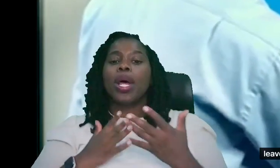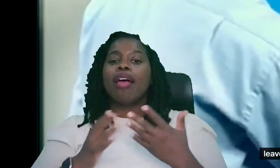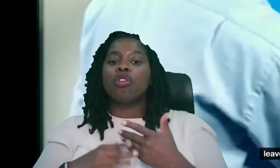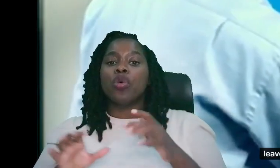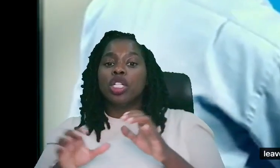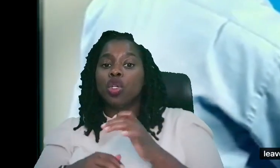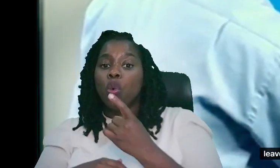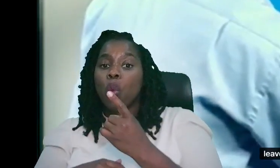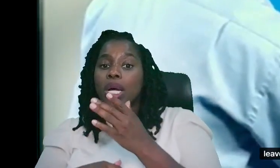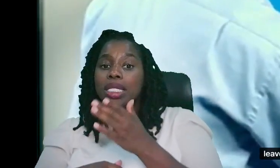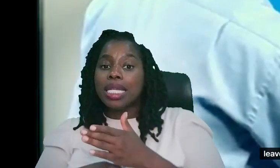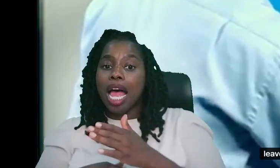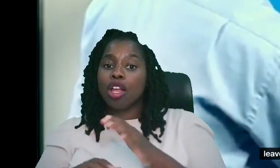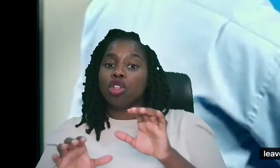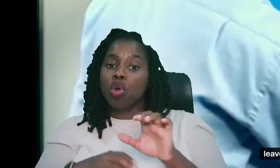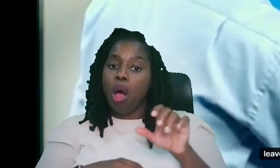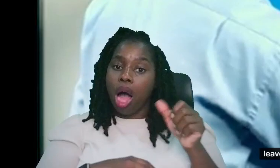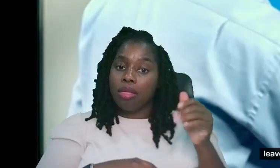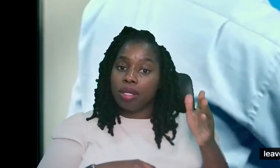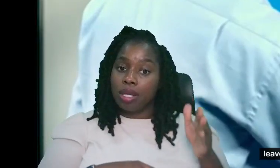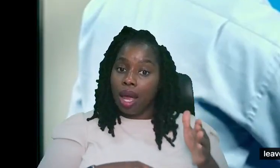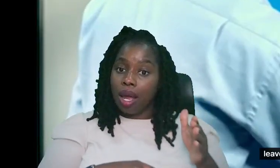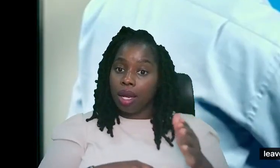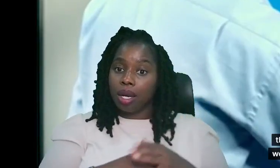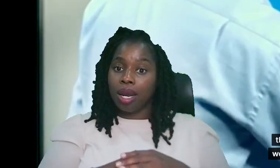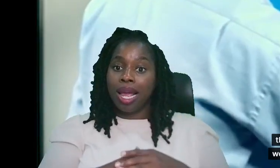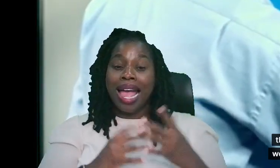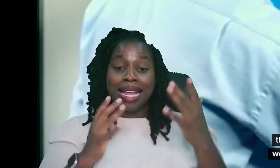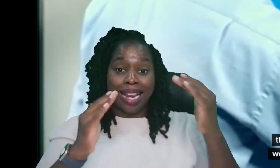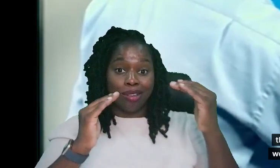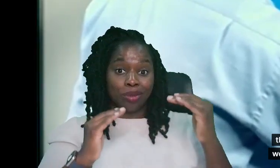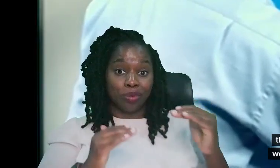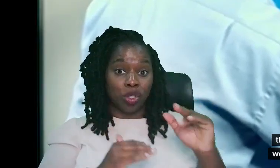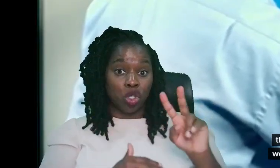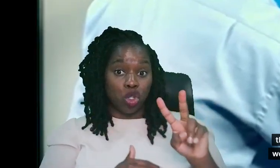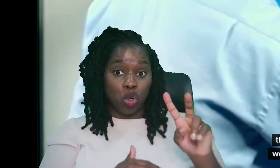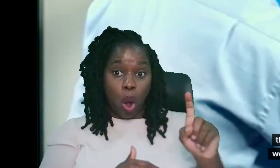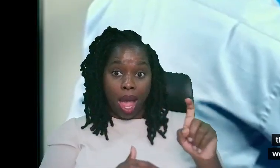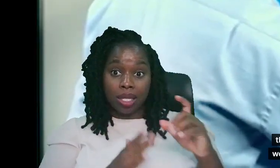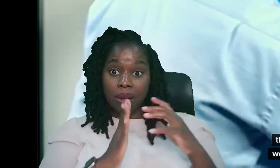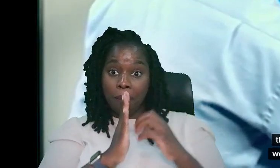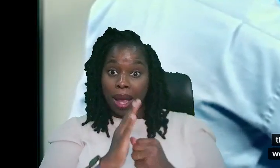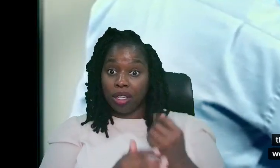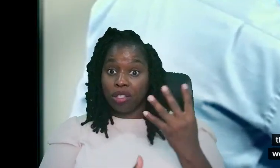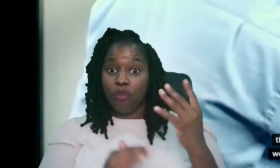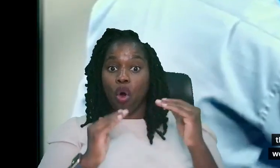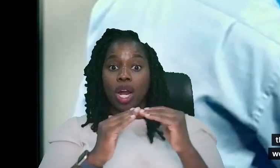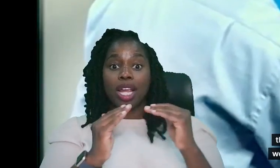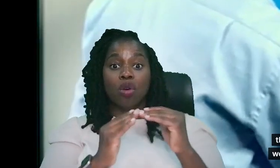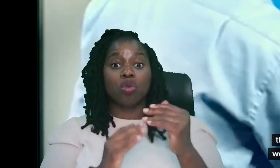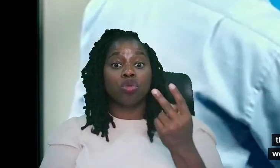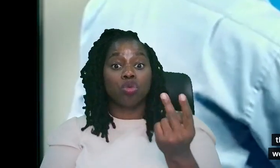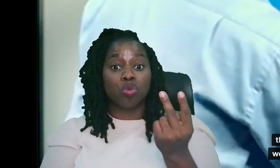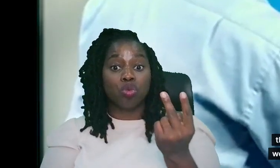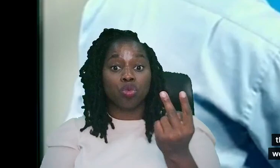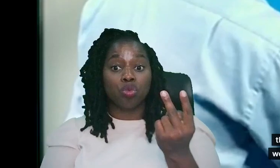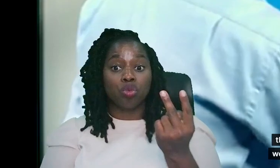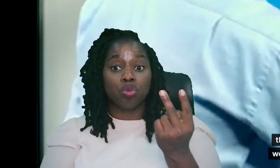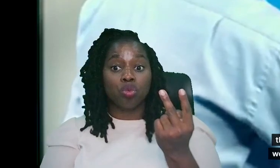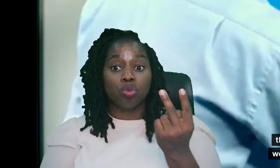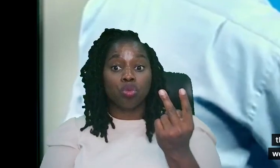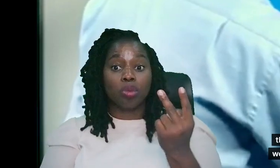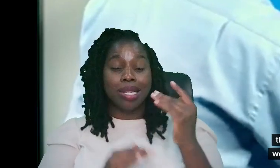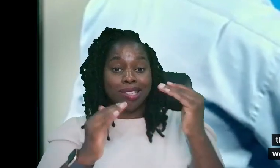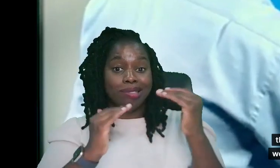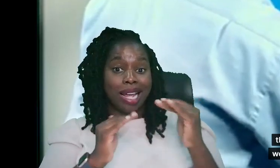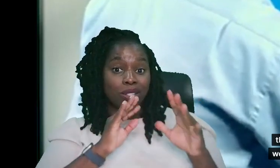other. That leaves us with 2x. We haven't touched the minus 4 yet, equals 2. Next, we'll